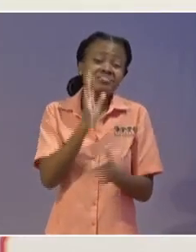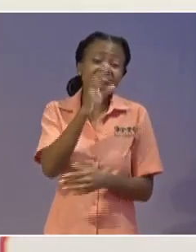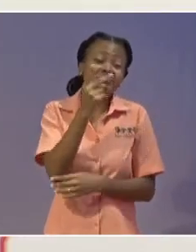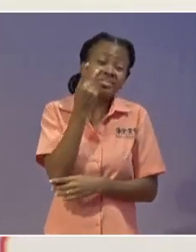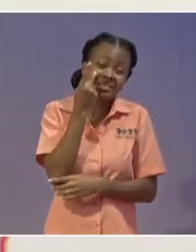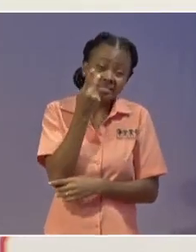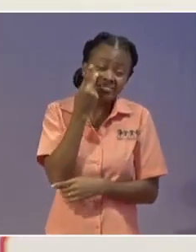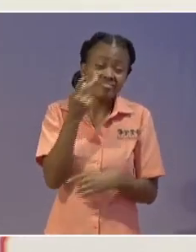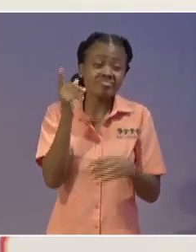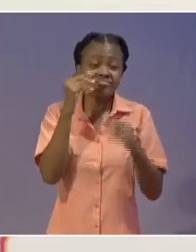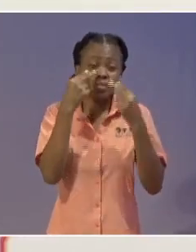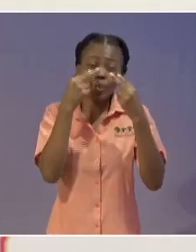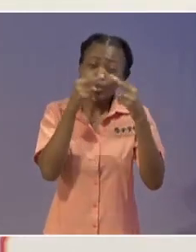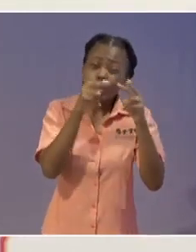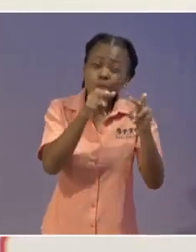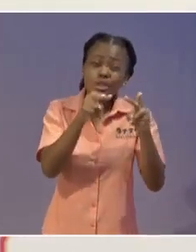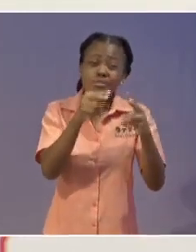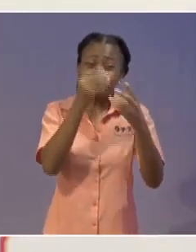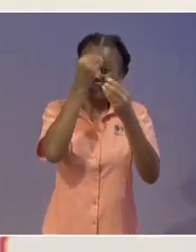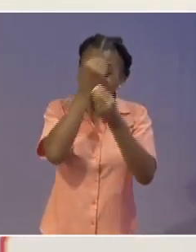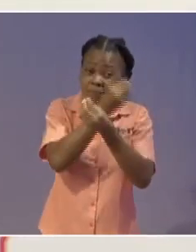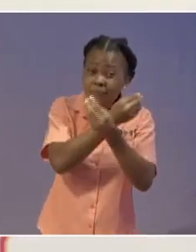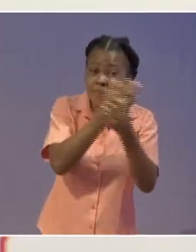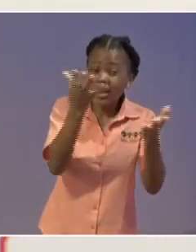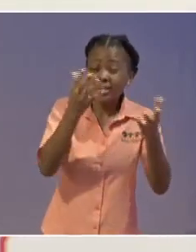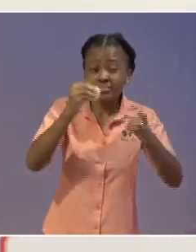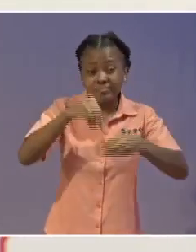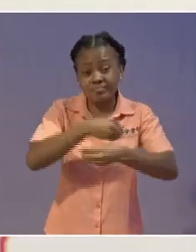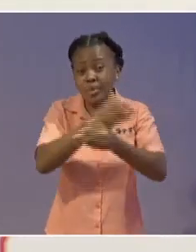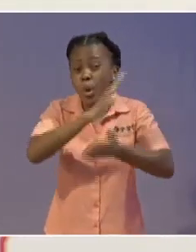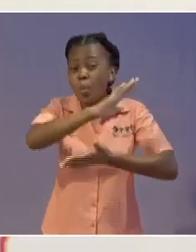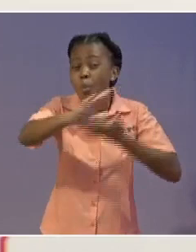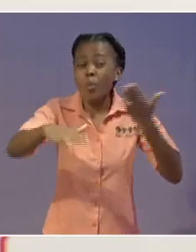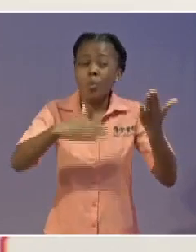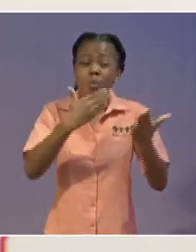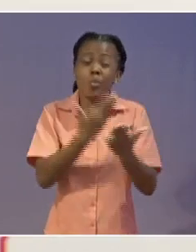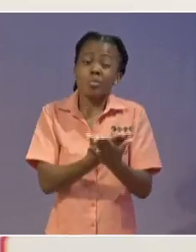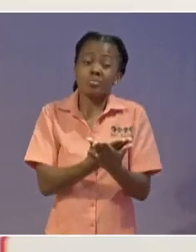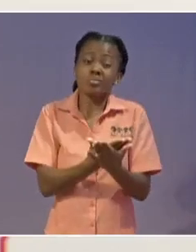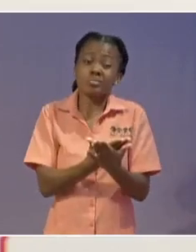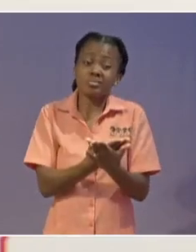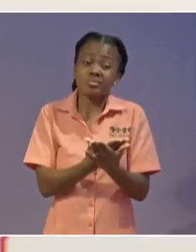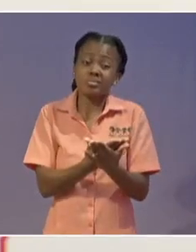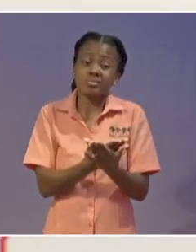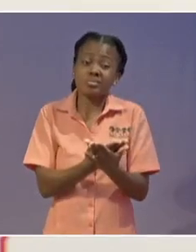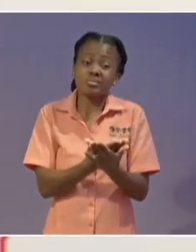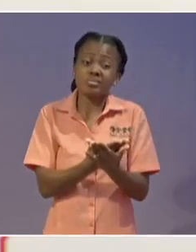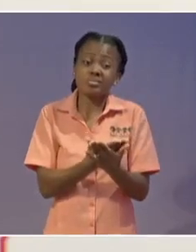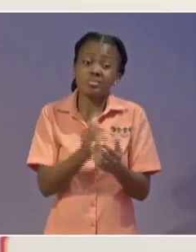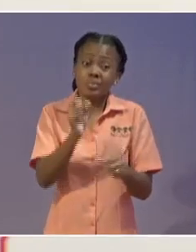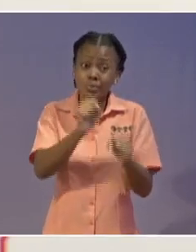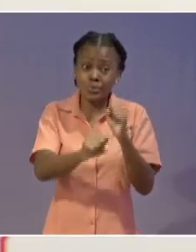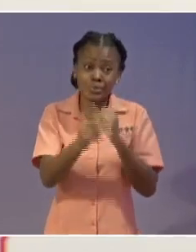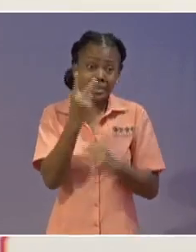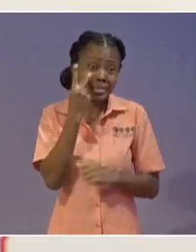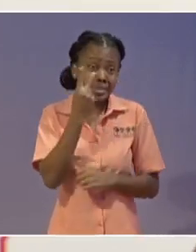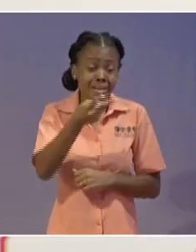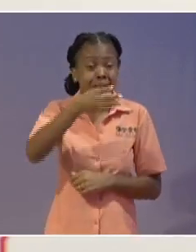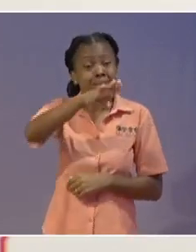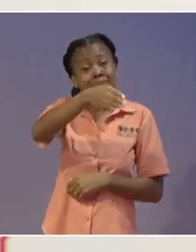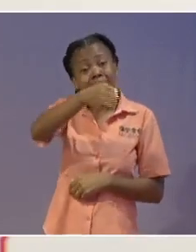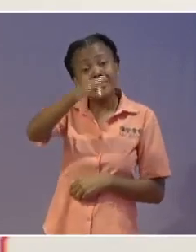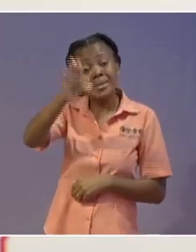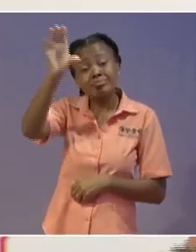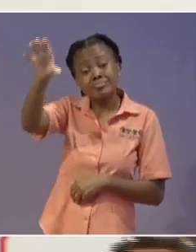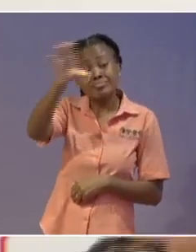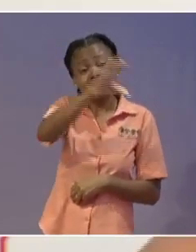data and give you all the facts. And the fact for the adolescent trends, both in Trinidad and everywhere else, is that they usually